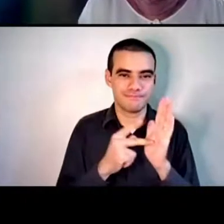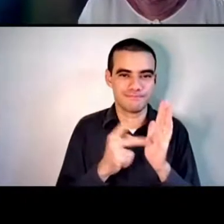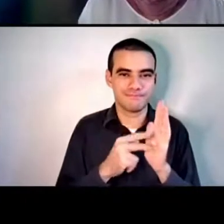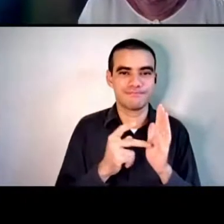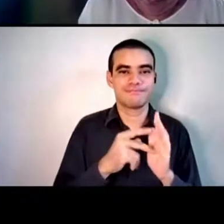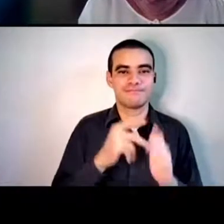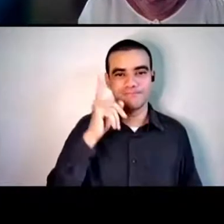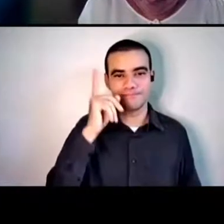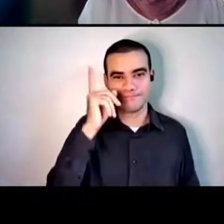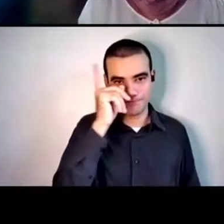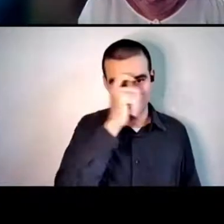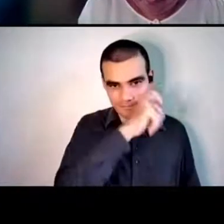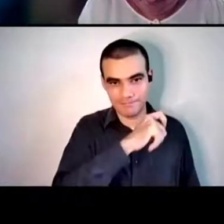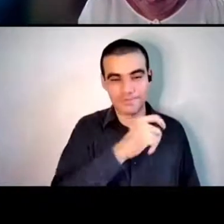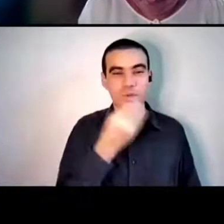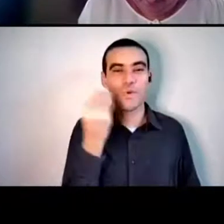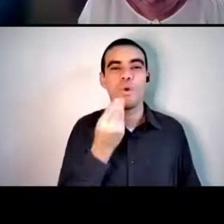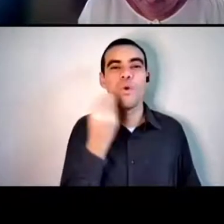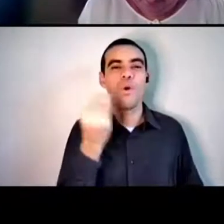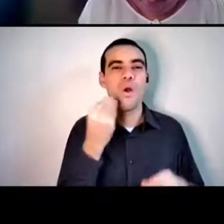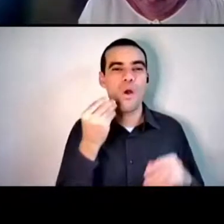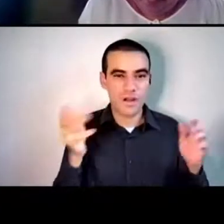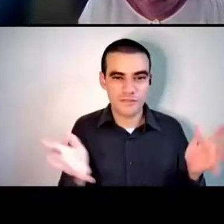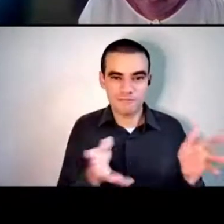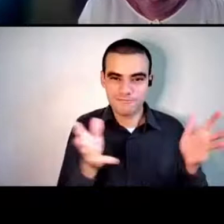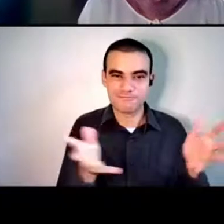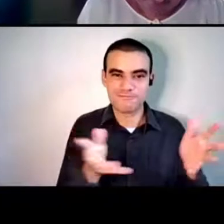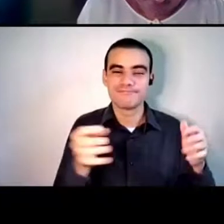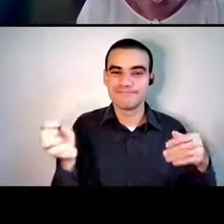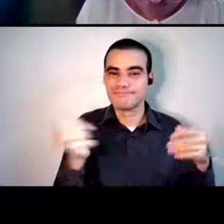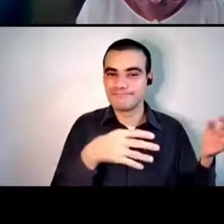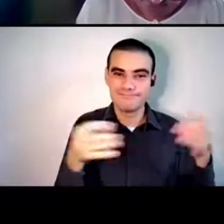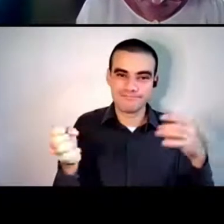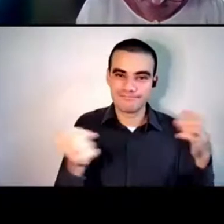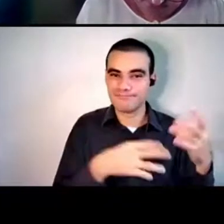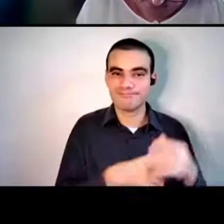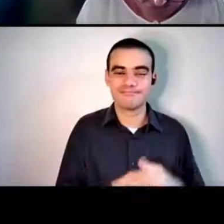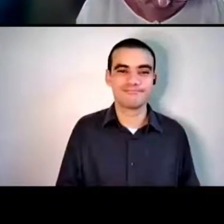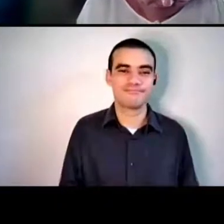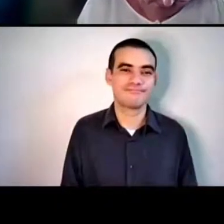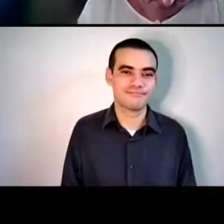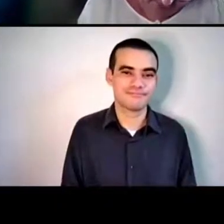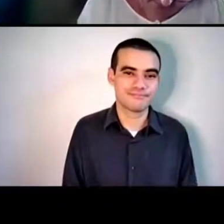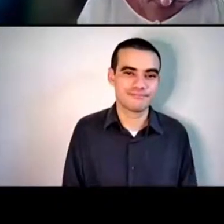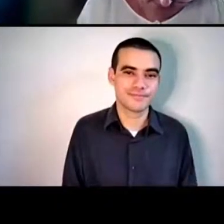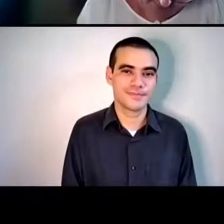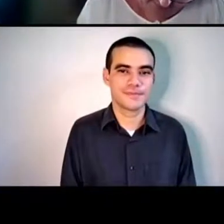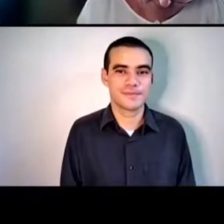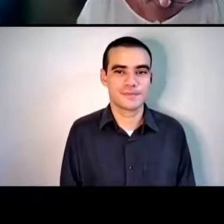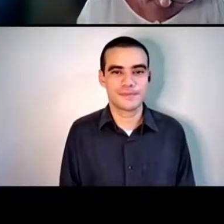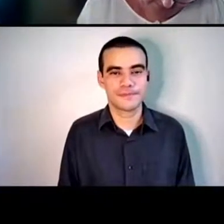And this is the challenge, how to stimulate this creativity to innovate.